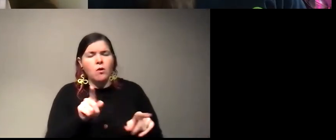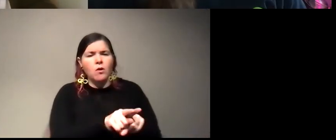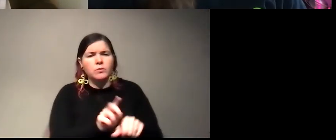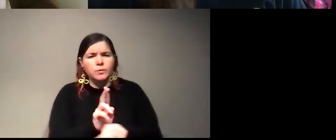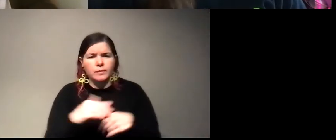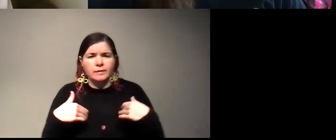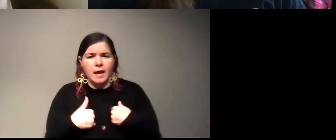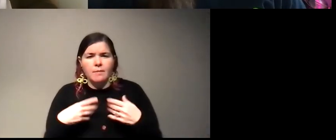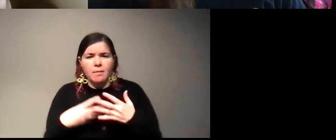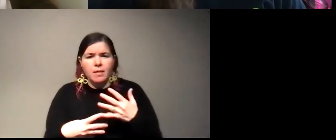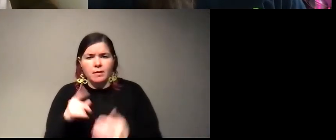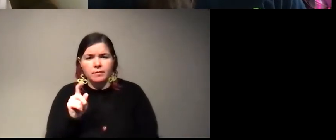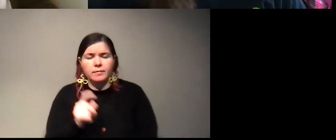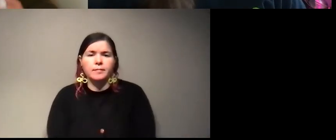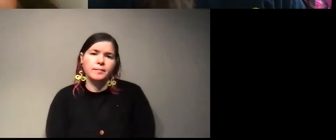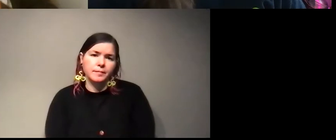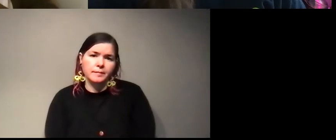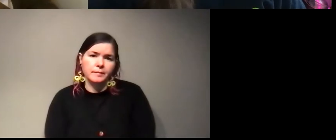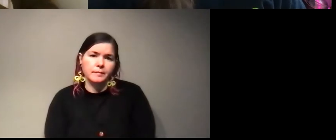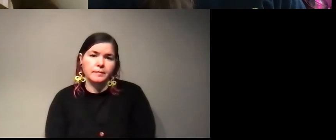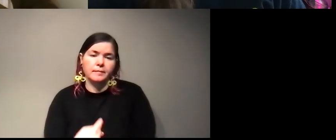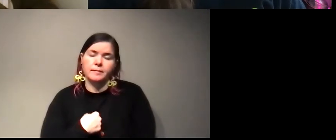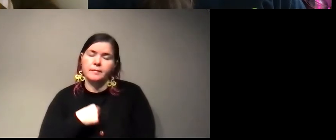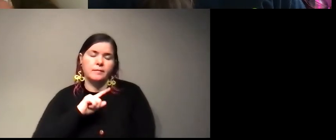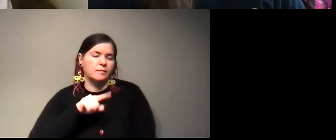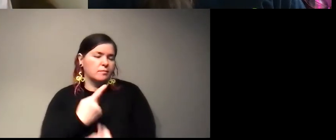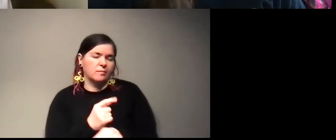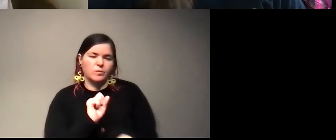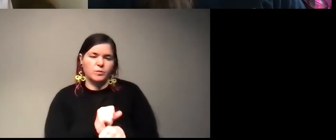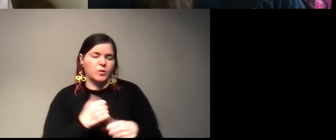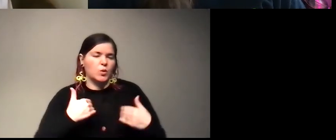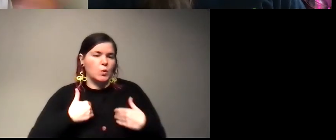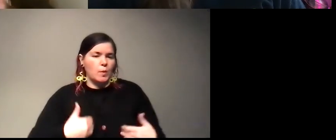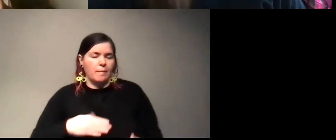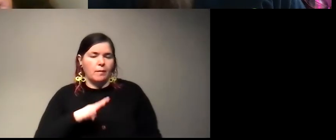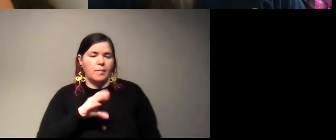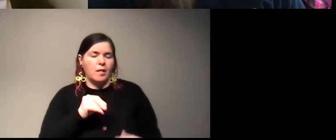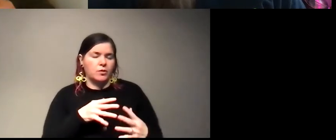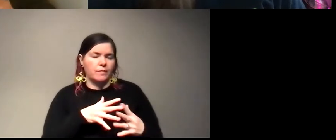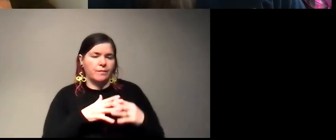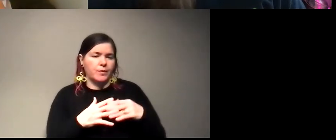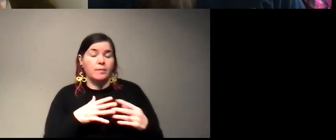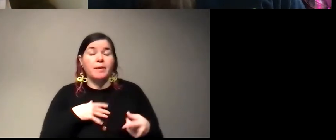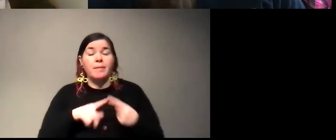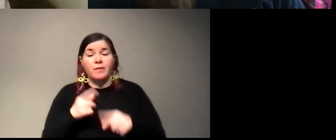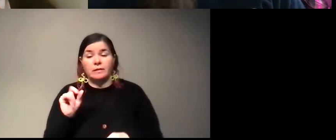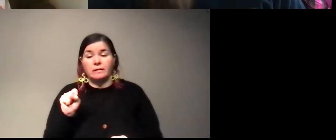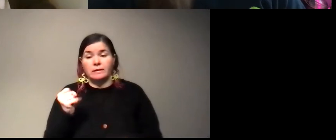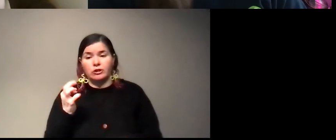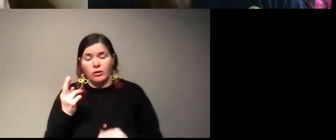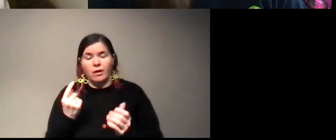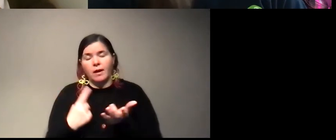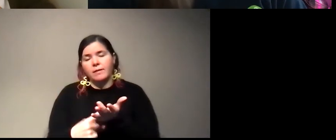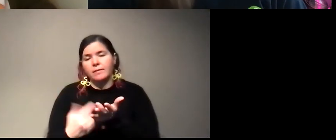experiments? That's a great question. I exclusively work with human biological fluids, but my friend Sierra, who I talked about earlier,